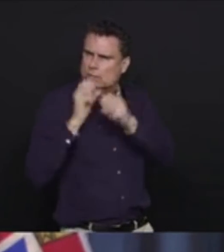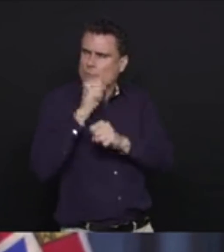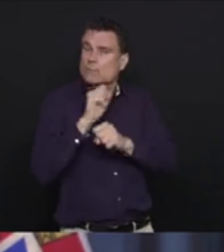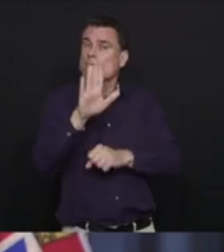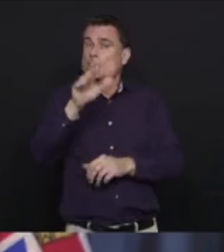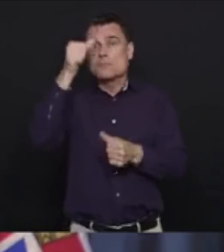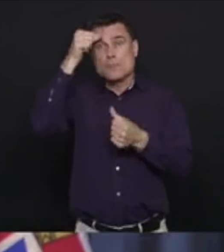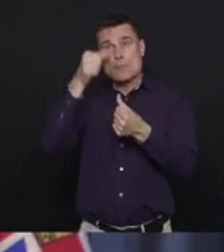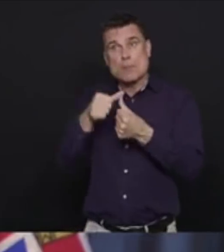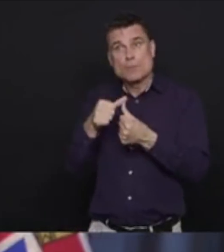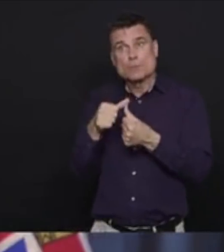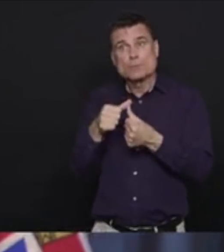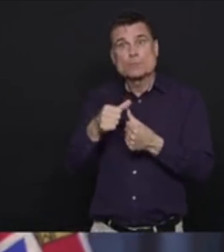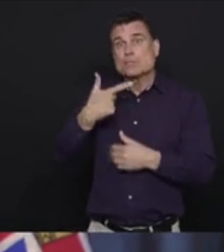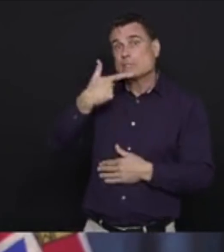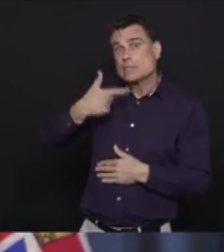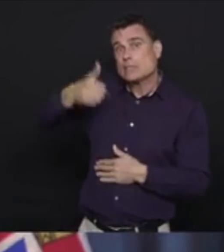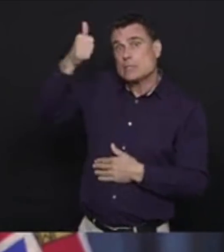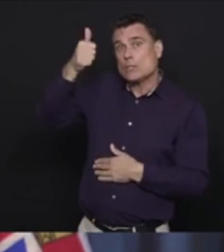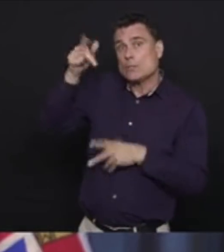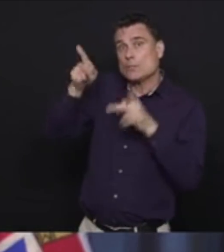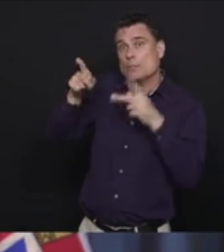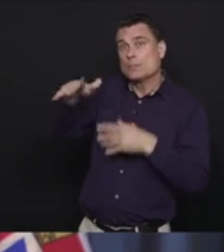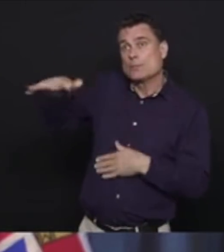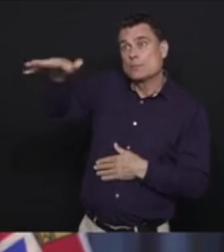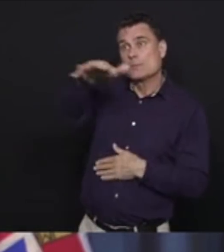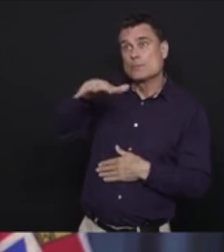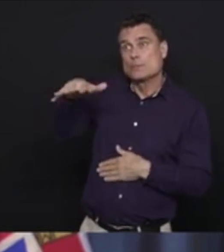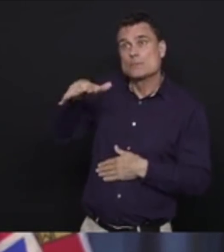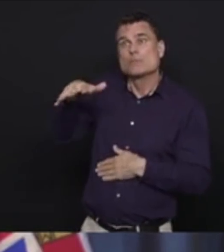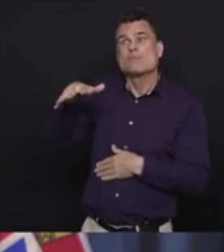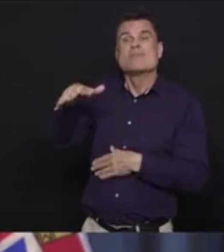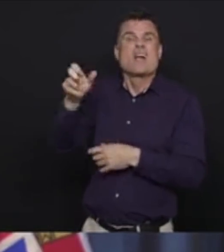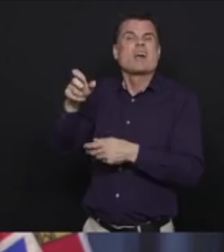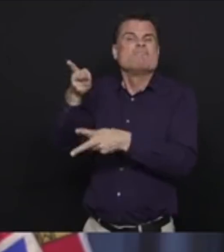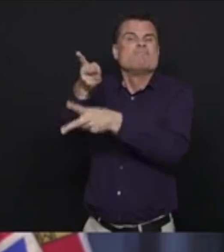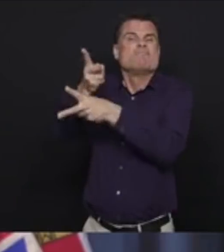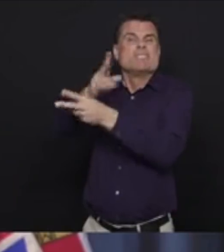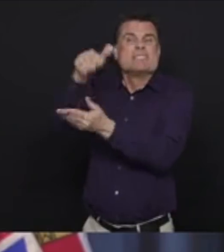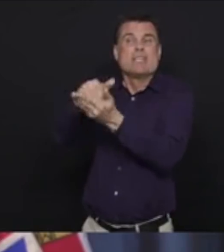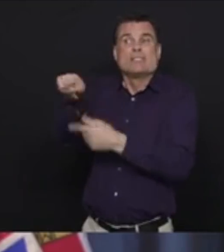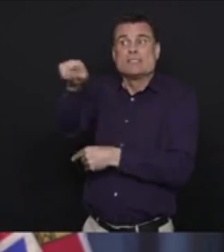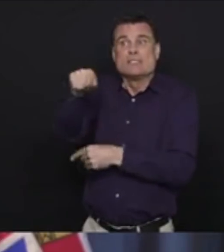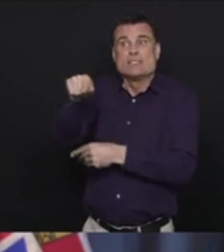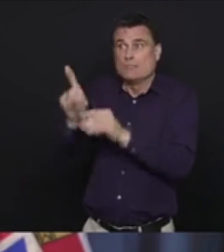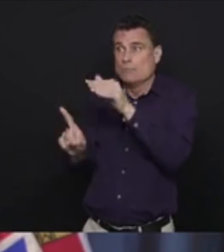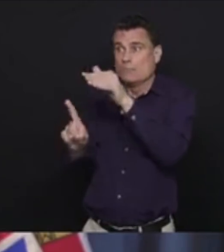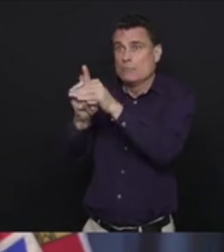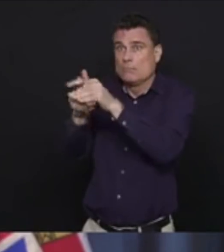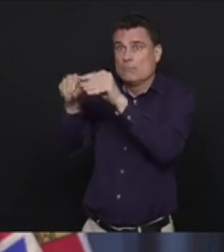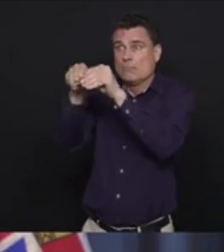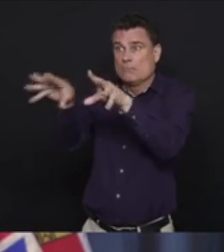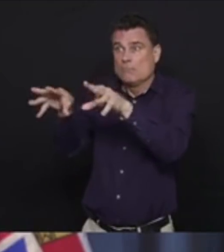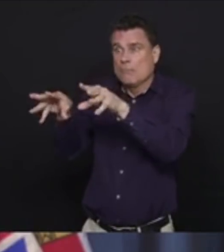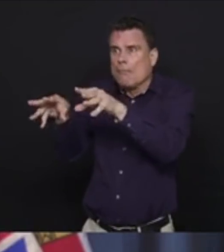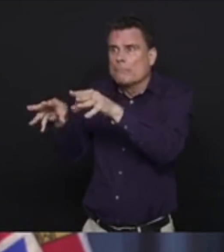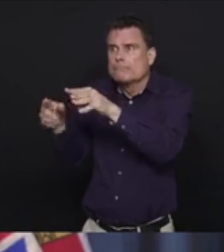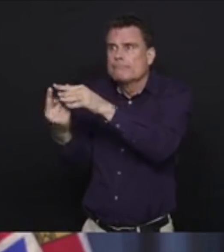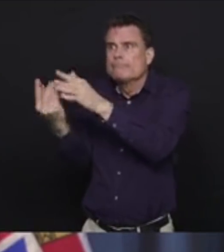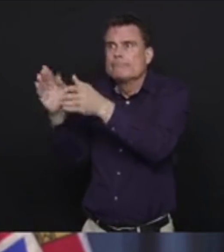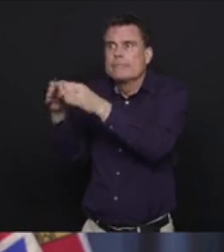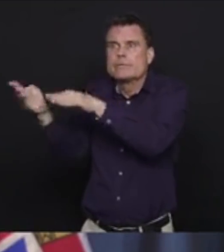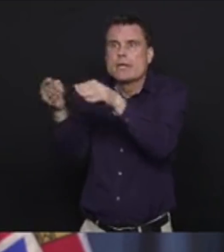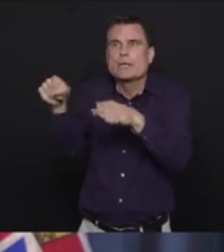one event, for example, and determine how many people you would expect to see positive in the community given that